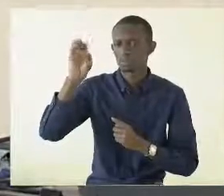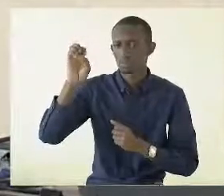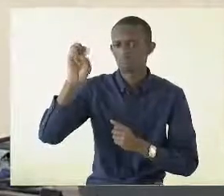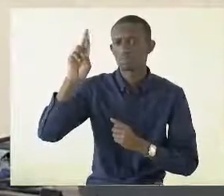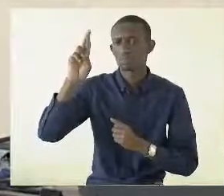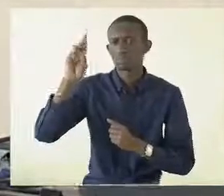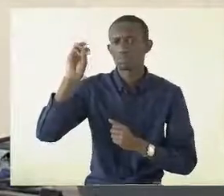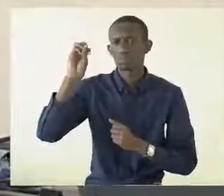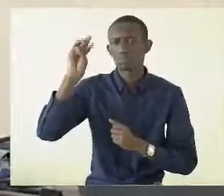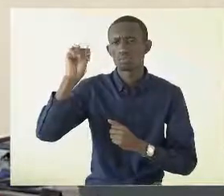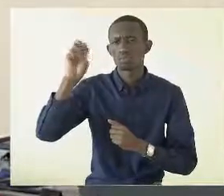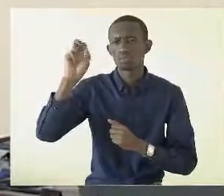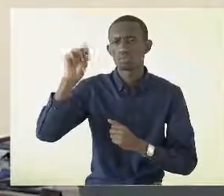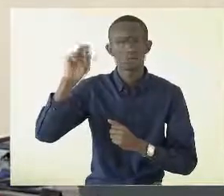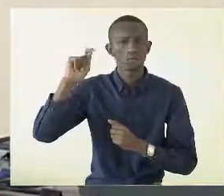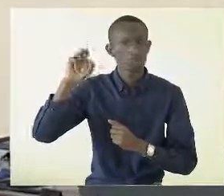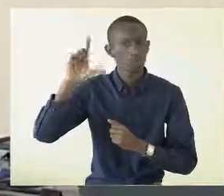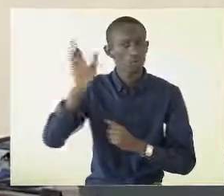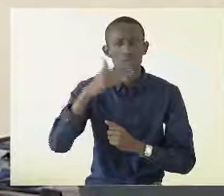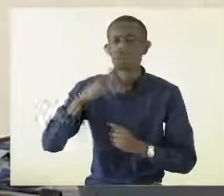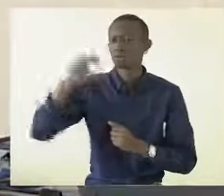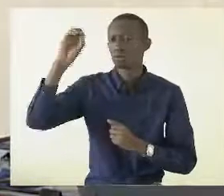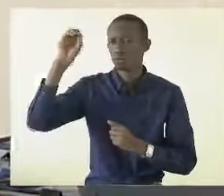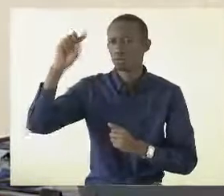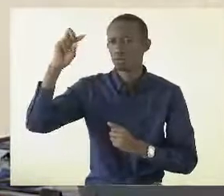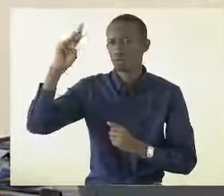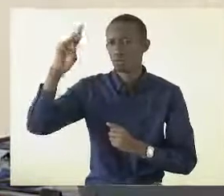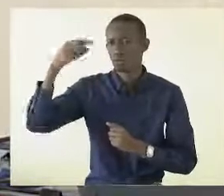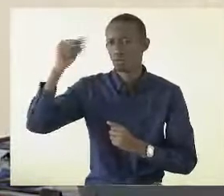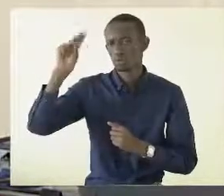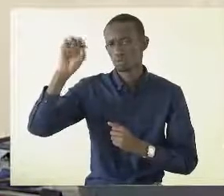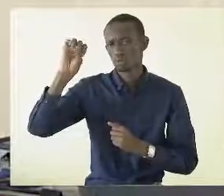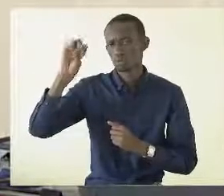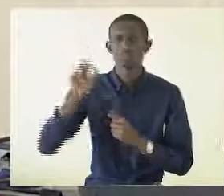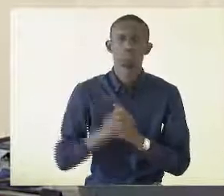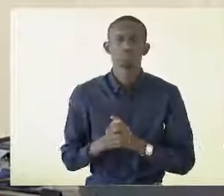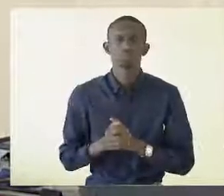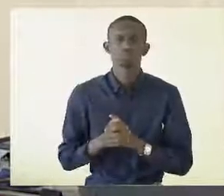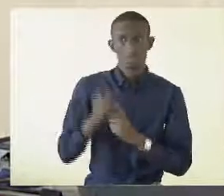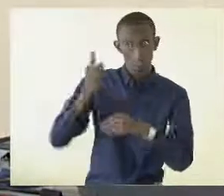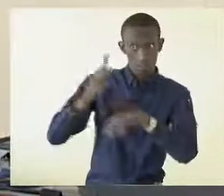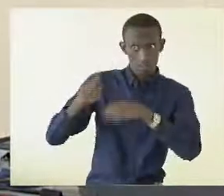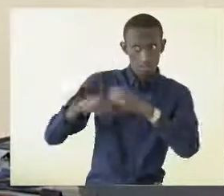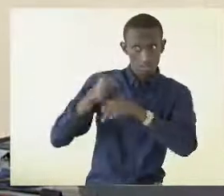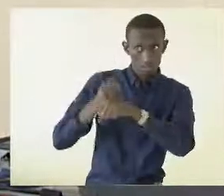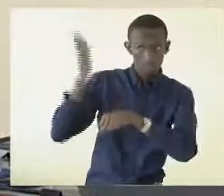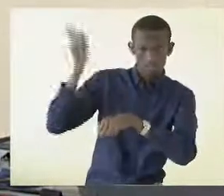about organisms. And the theme of this year is, it is the time for